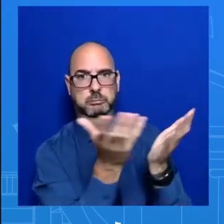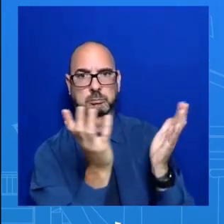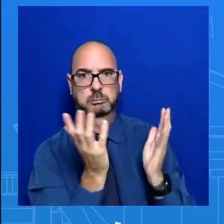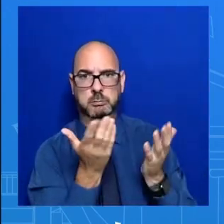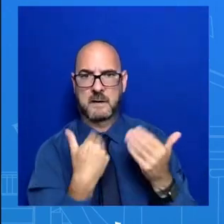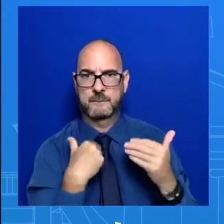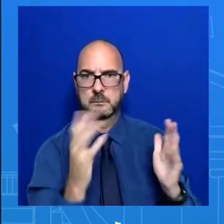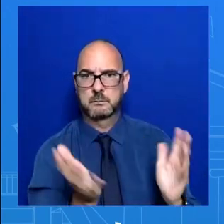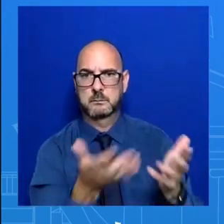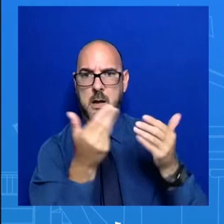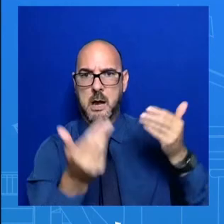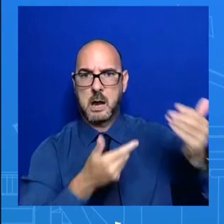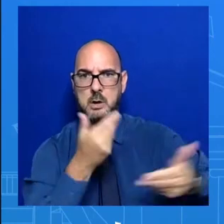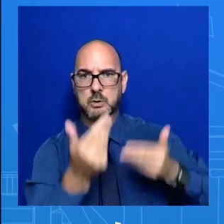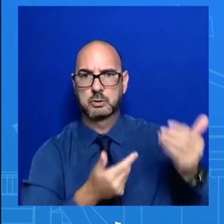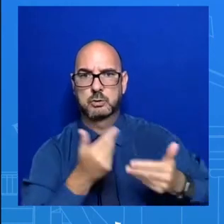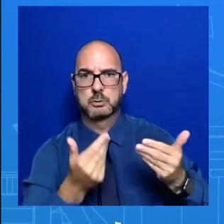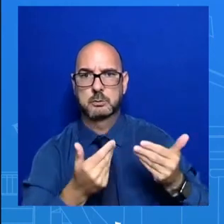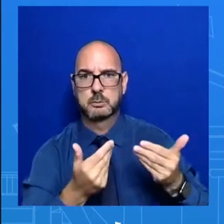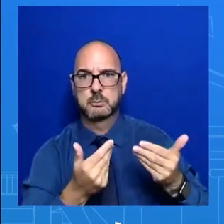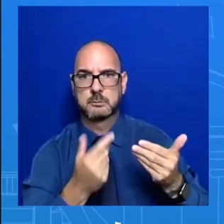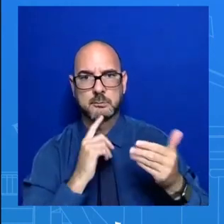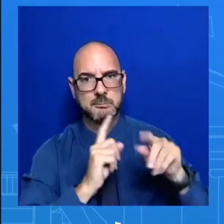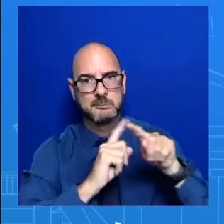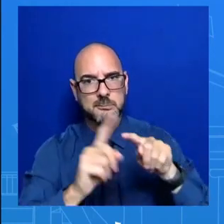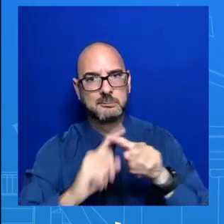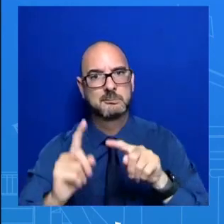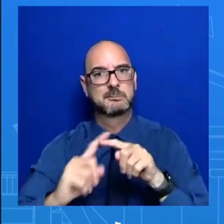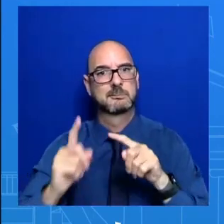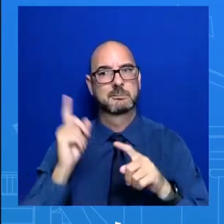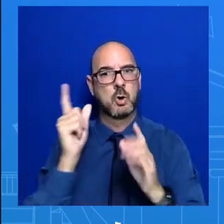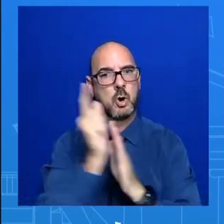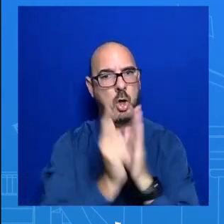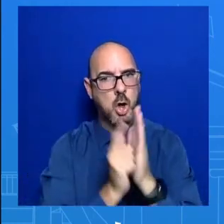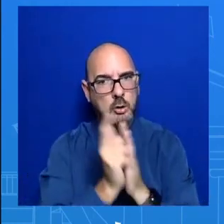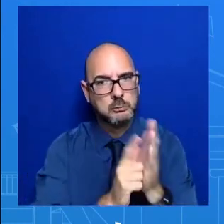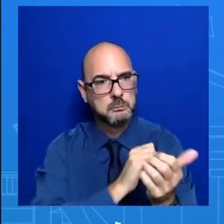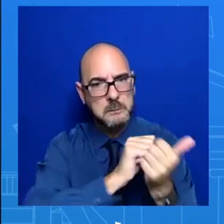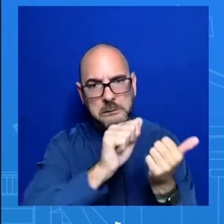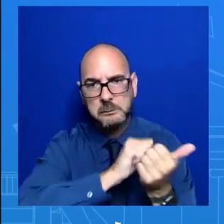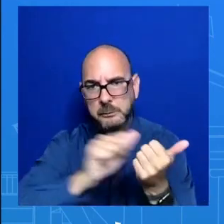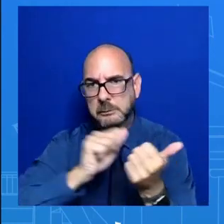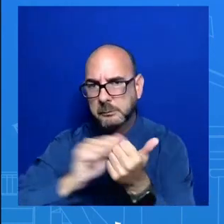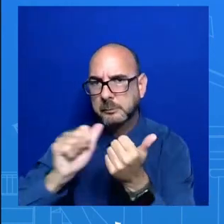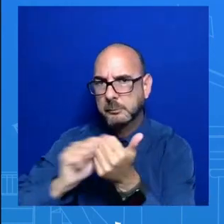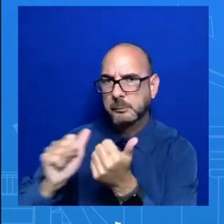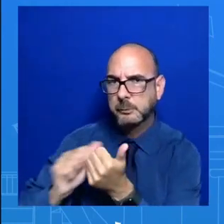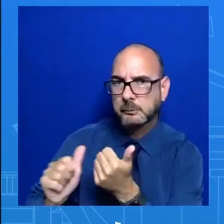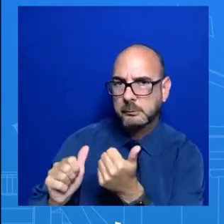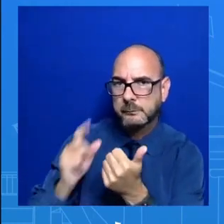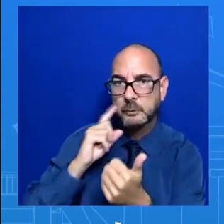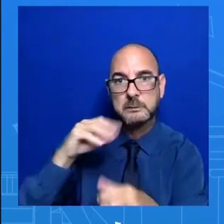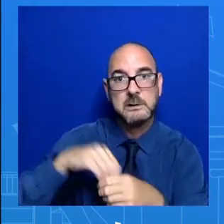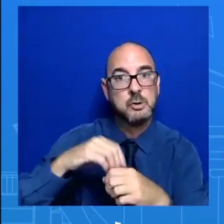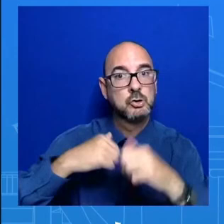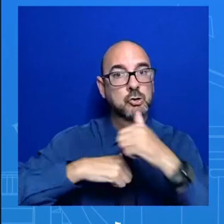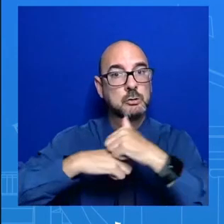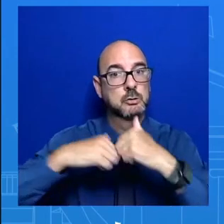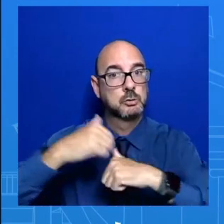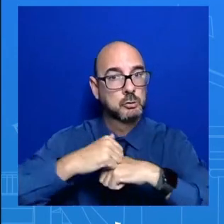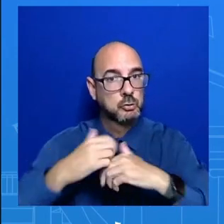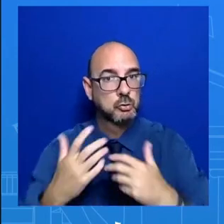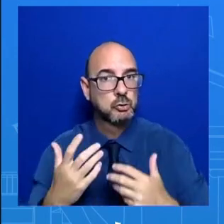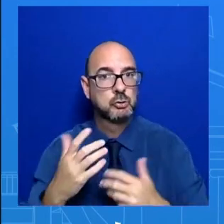different legislation that he's obviously passed into law, whether it's the bipartisan infrastructure legislation, CHIPS and Science Act, it's creating jobs that are